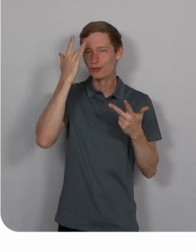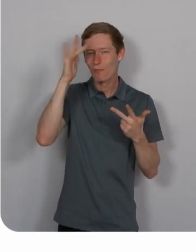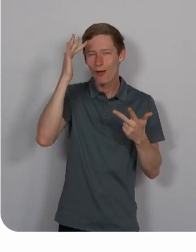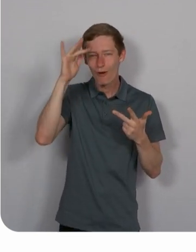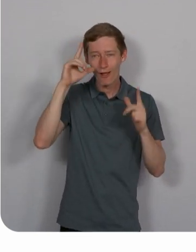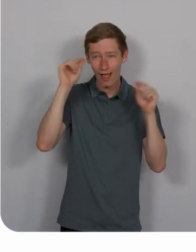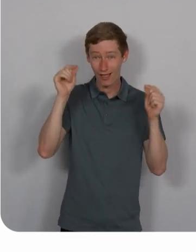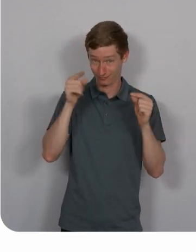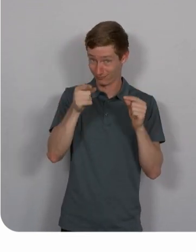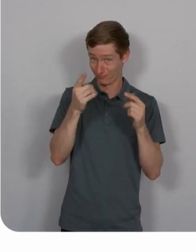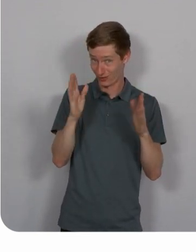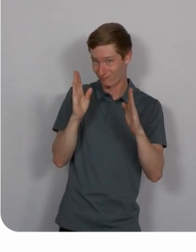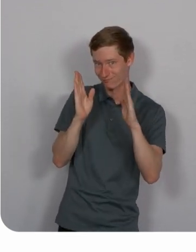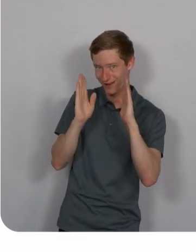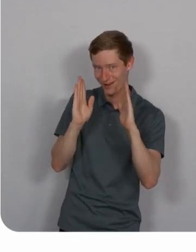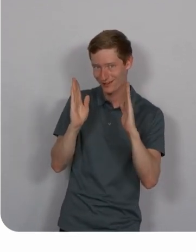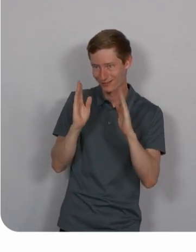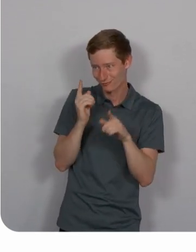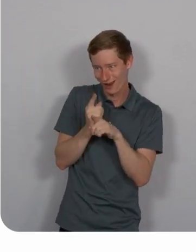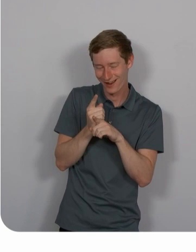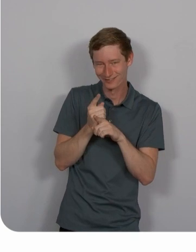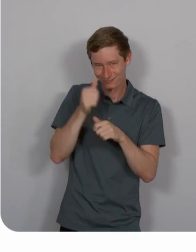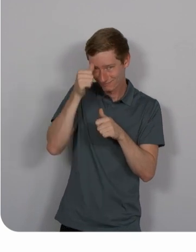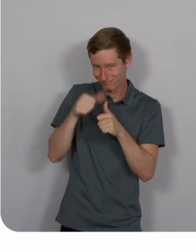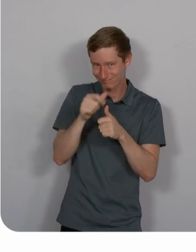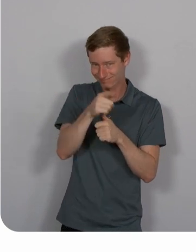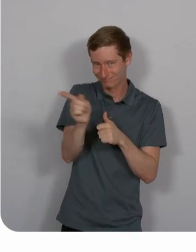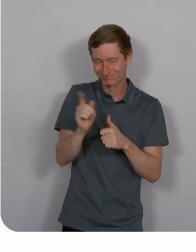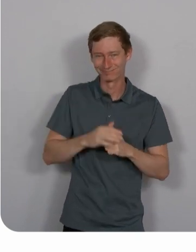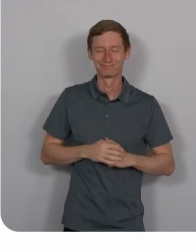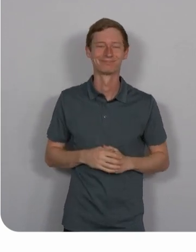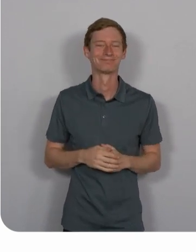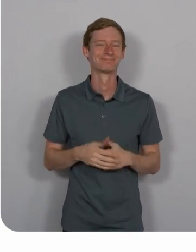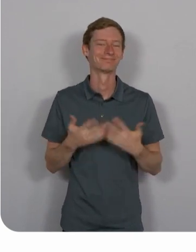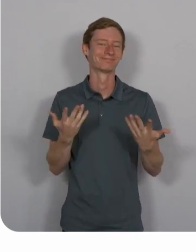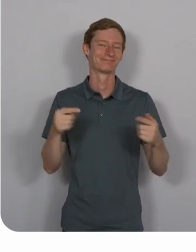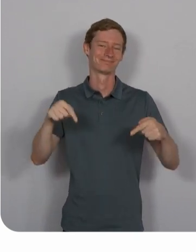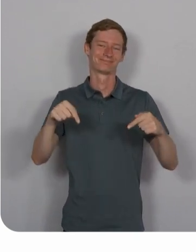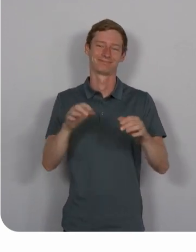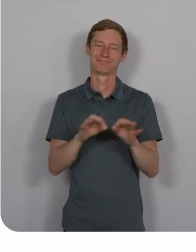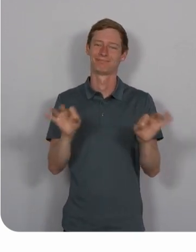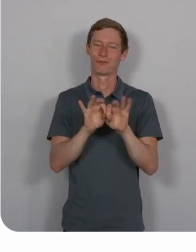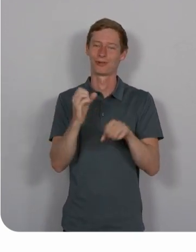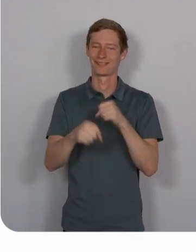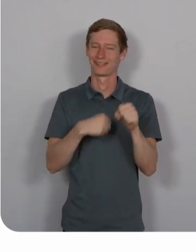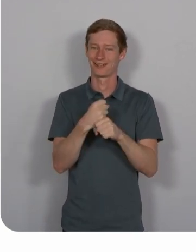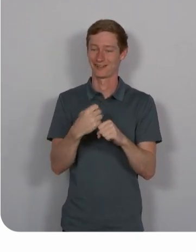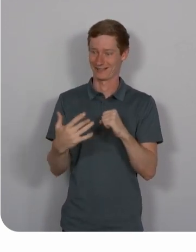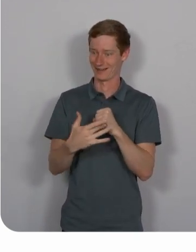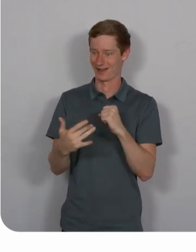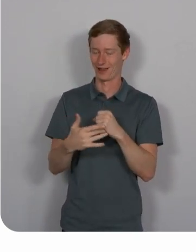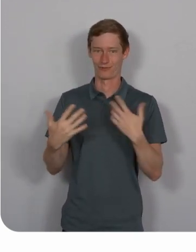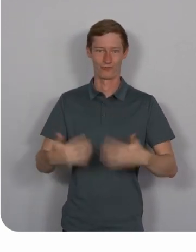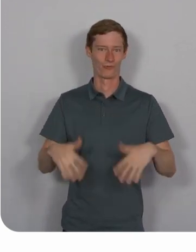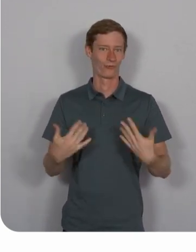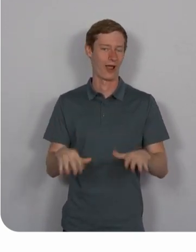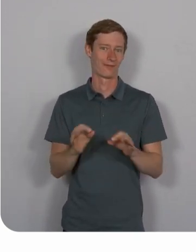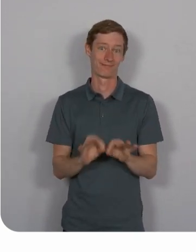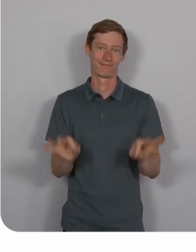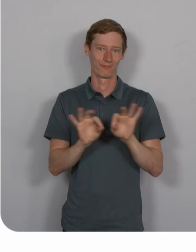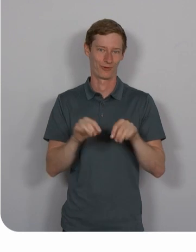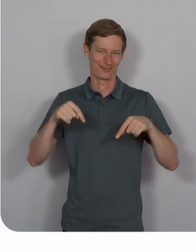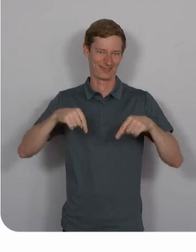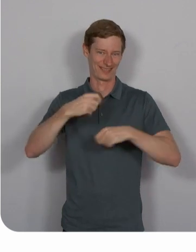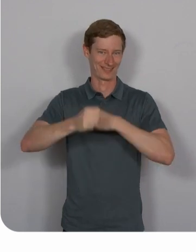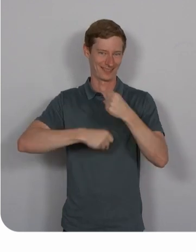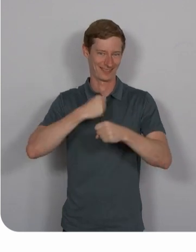You guys catch all that? Working my repetition game in. This is a big year for new technology hitting the market. And it is